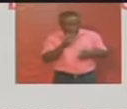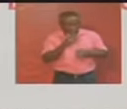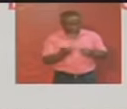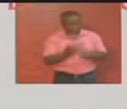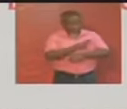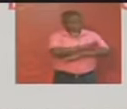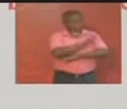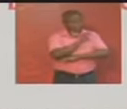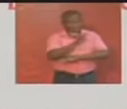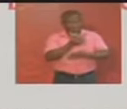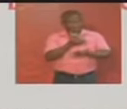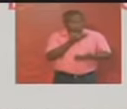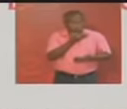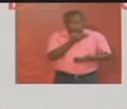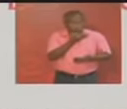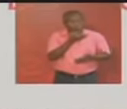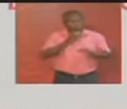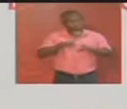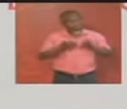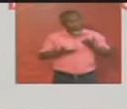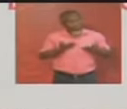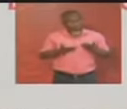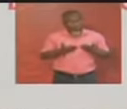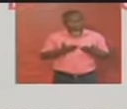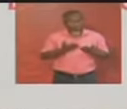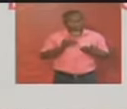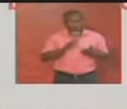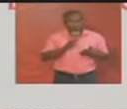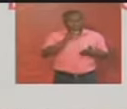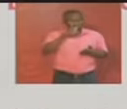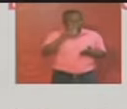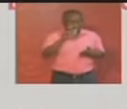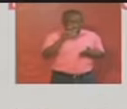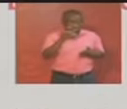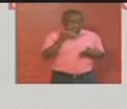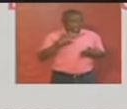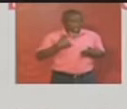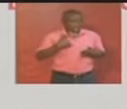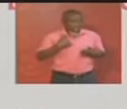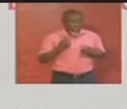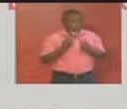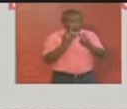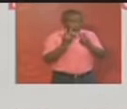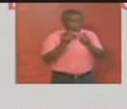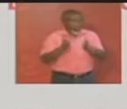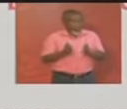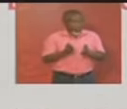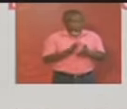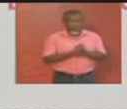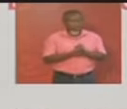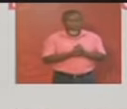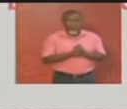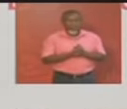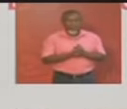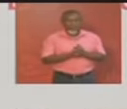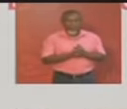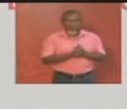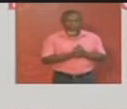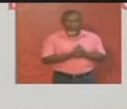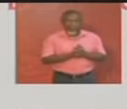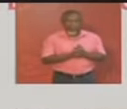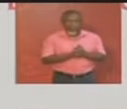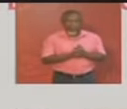weekend. The border control measures in Trinidad and Tobago would really entail looking at mitigating or